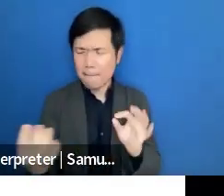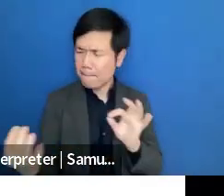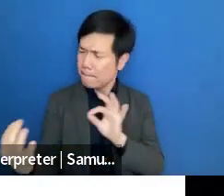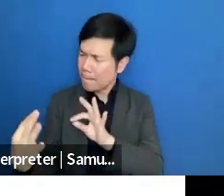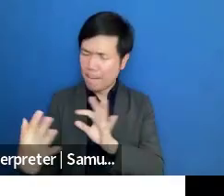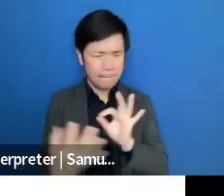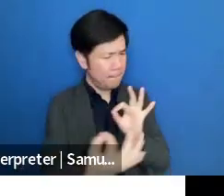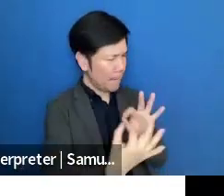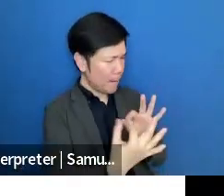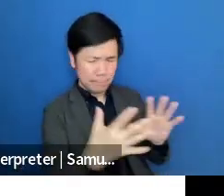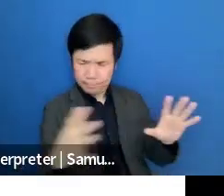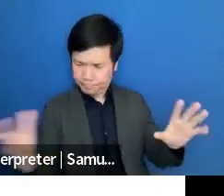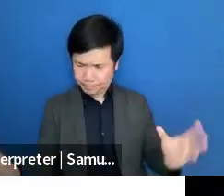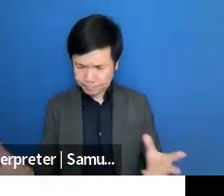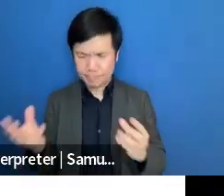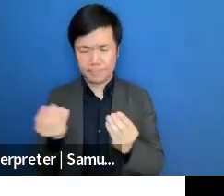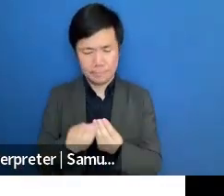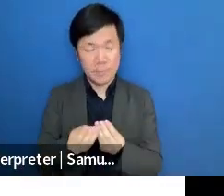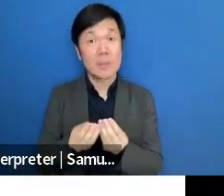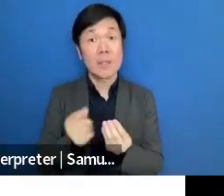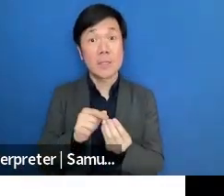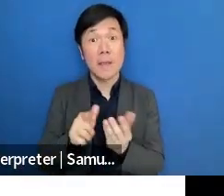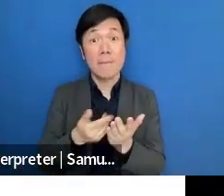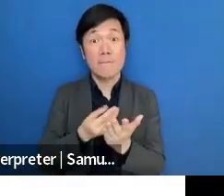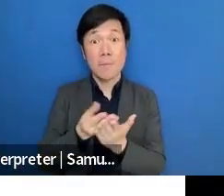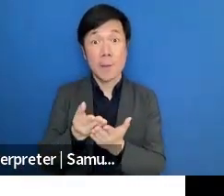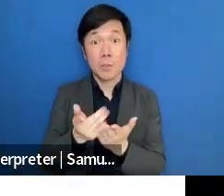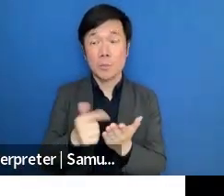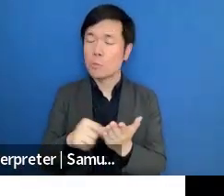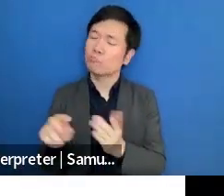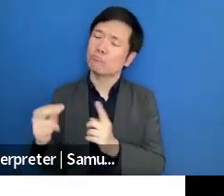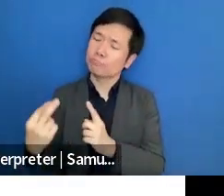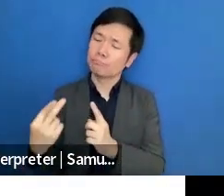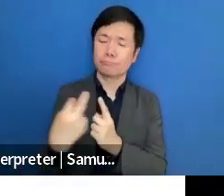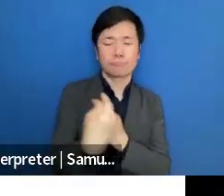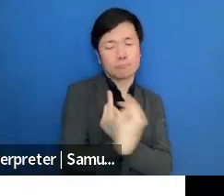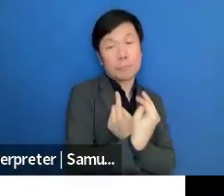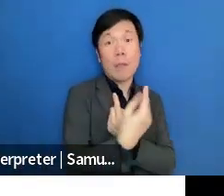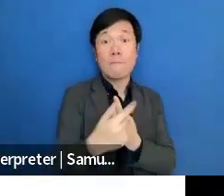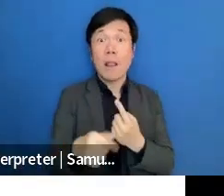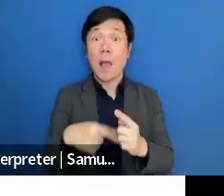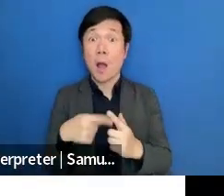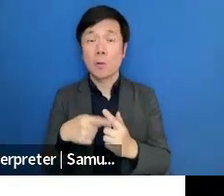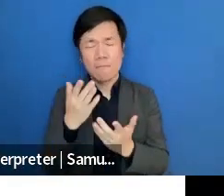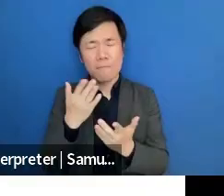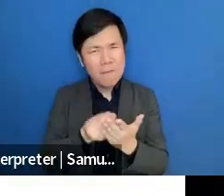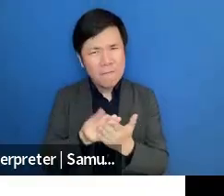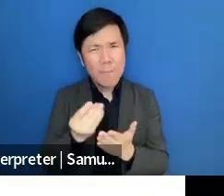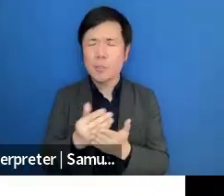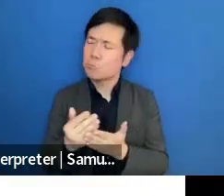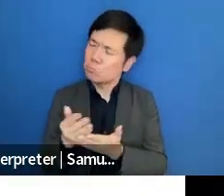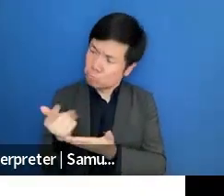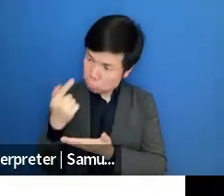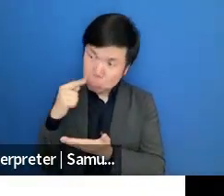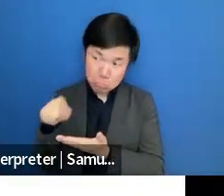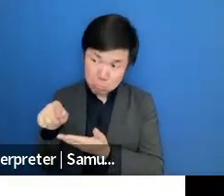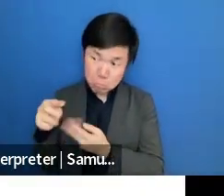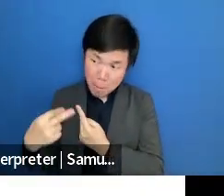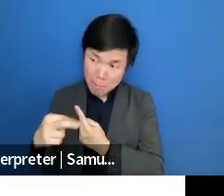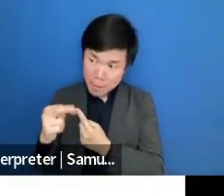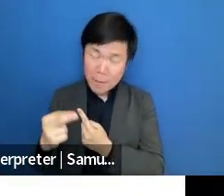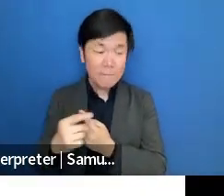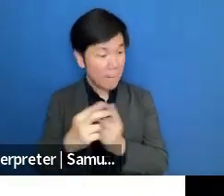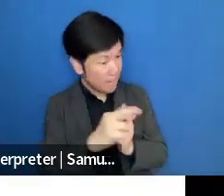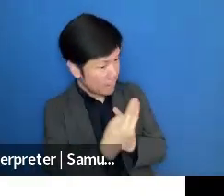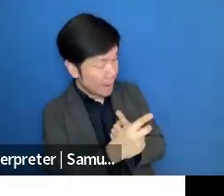of the country. So that meant that we had different teams collecting information from different groups in different districts.